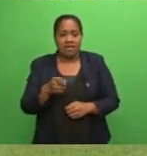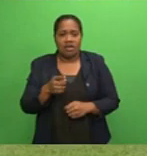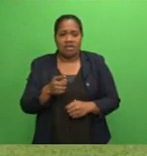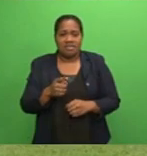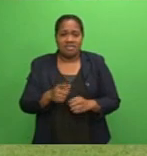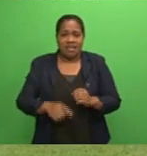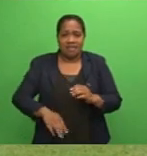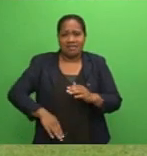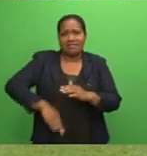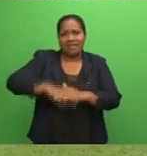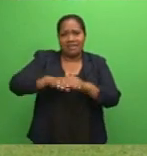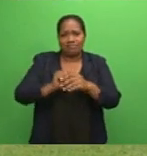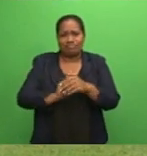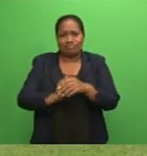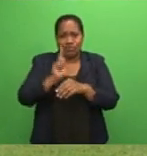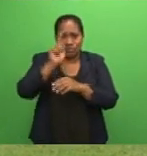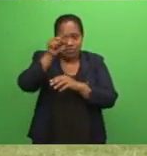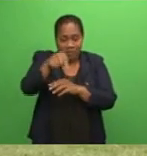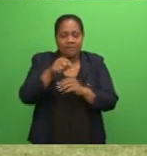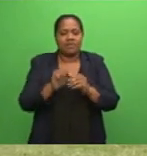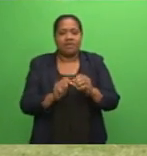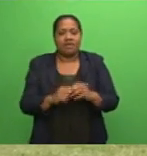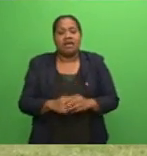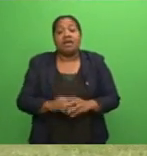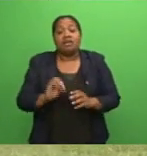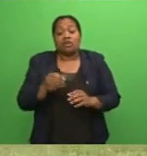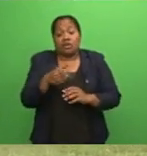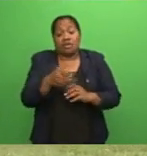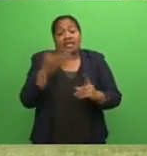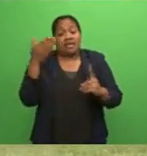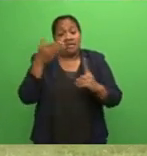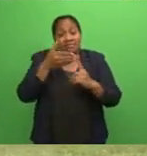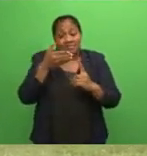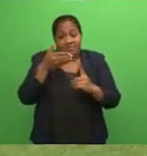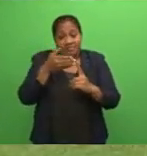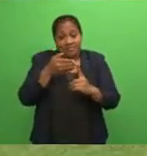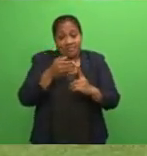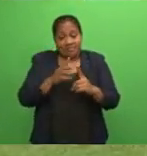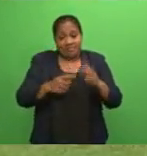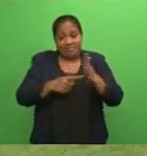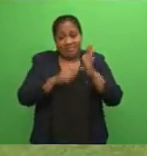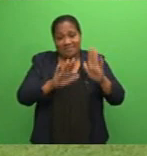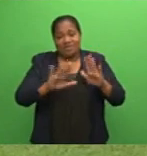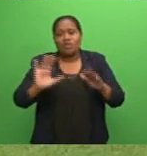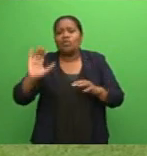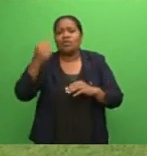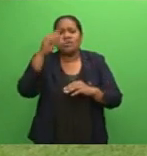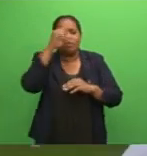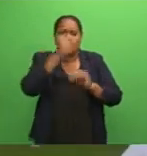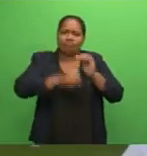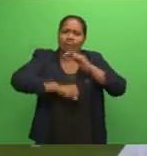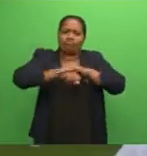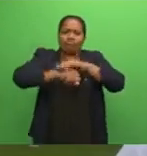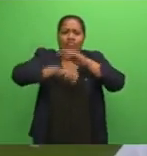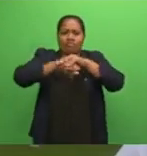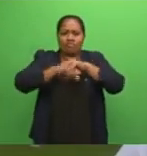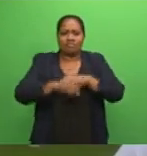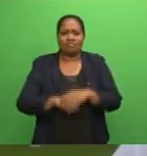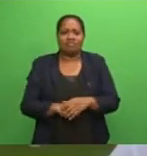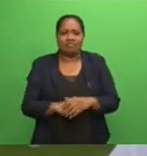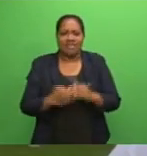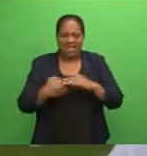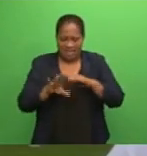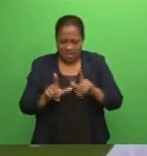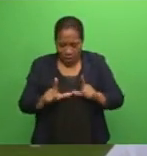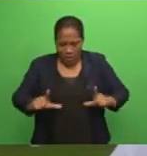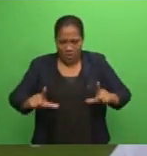Assistant manager Sakeasi Salambamba says the aim for Tailevu is to win top prizes in domestic competitions. That's our